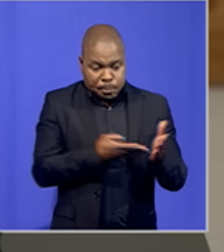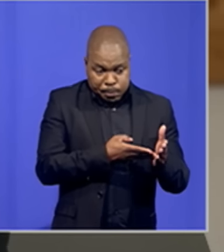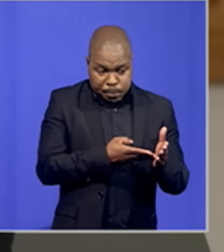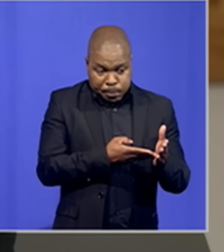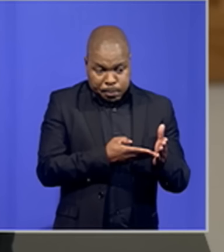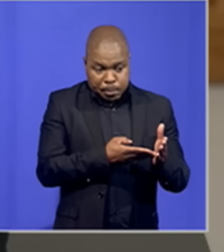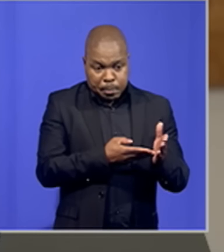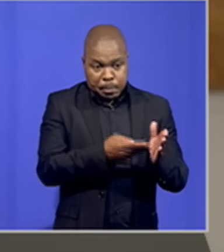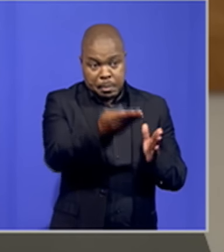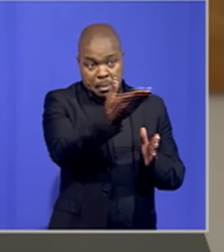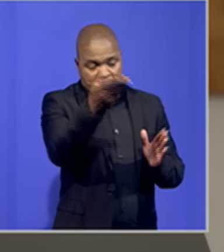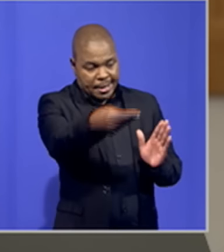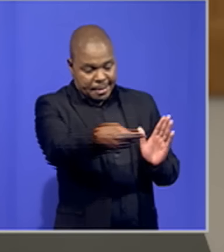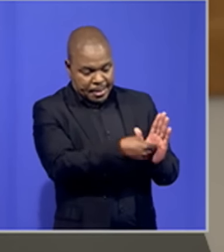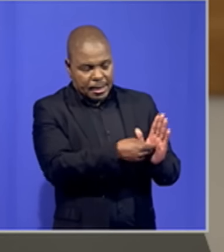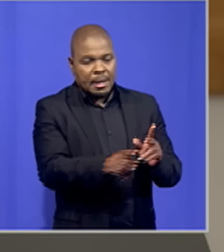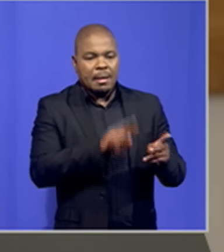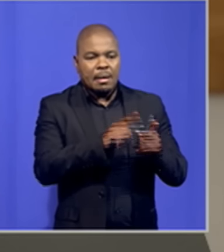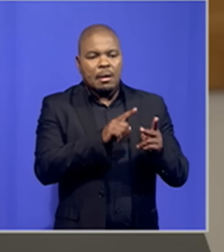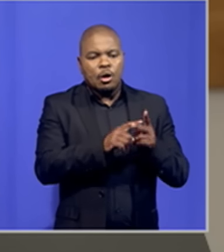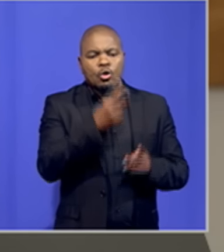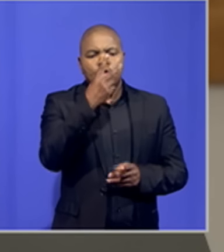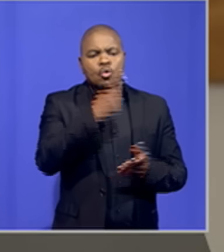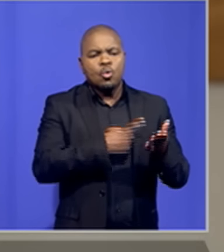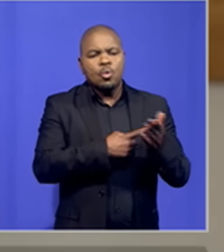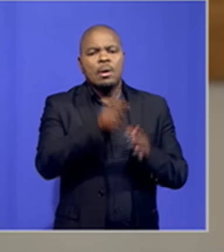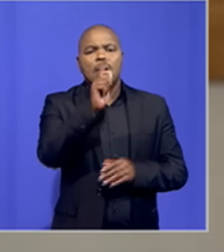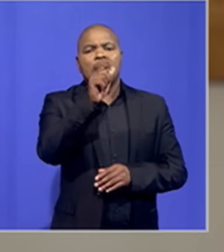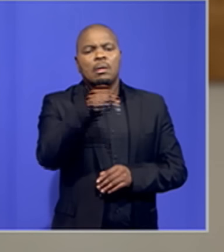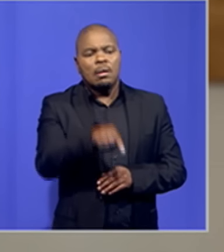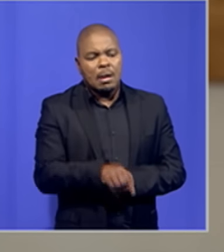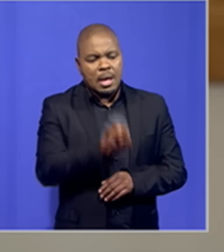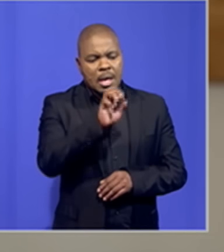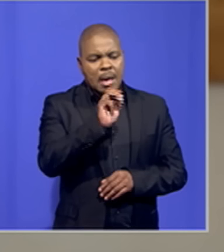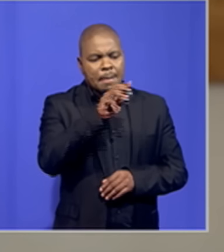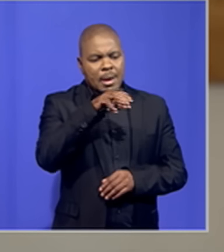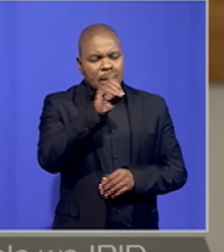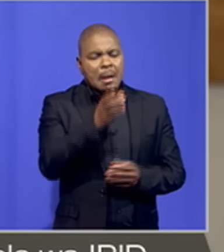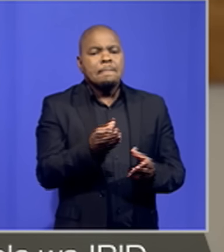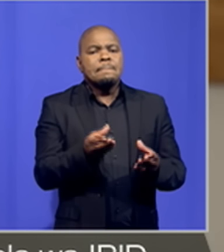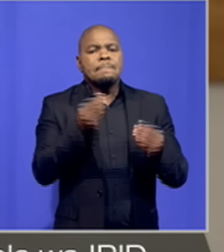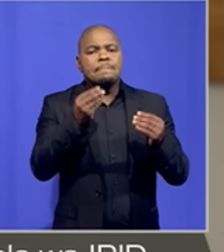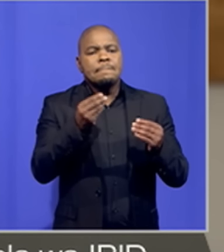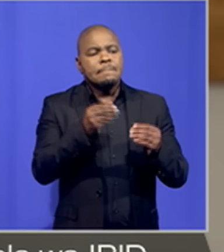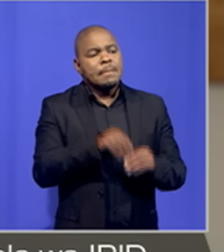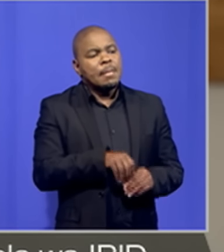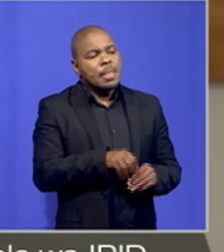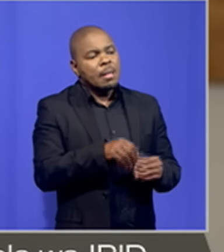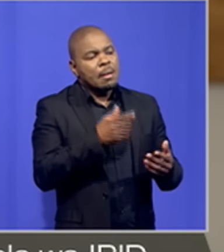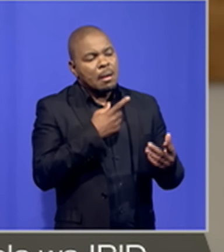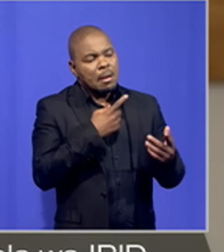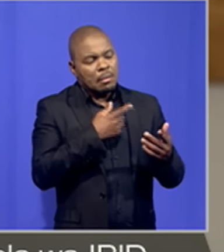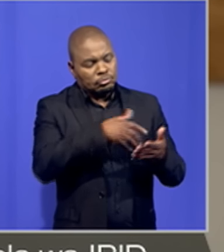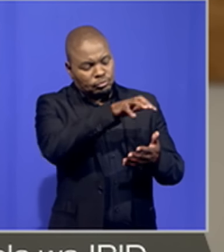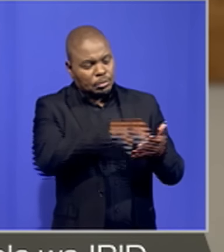EMPD, less than 2 weeks later, EMPD had obtained the statements of the implicated